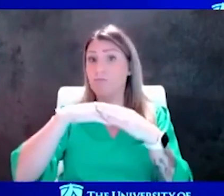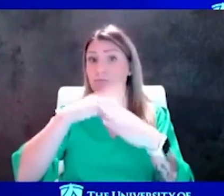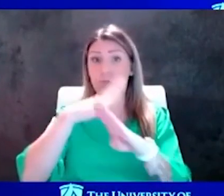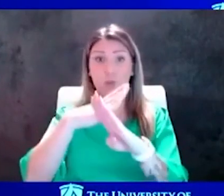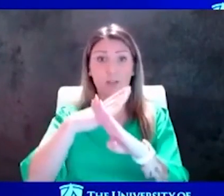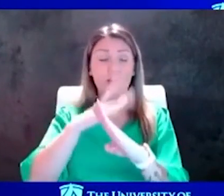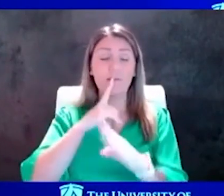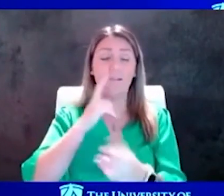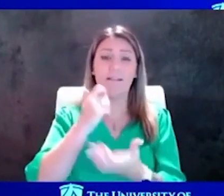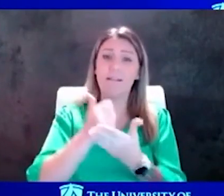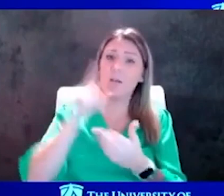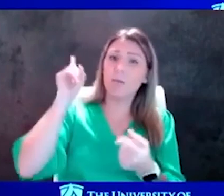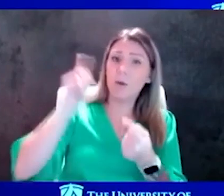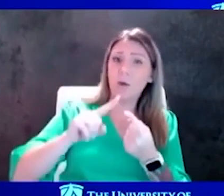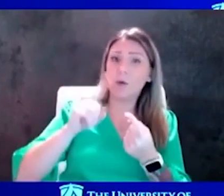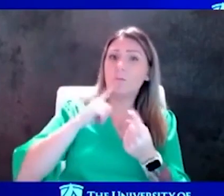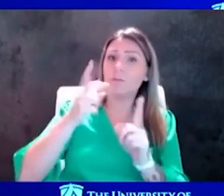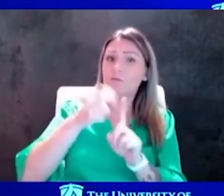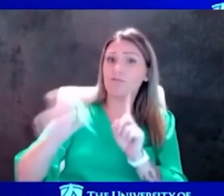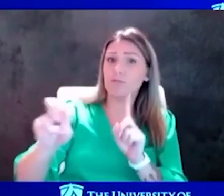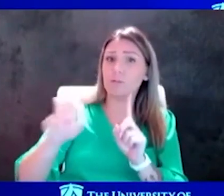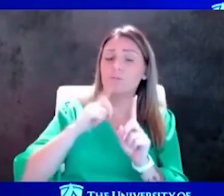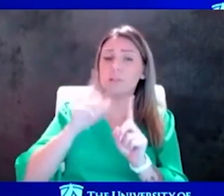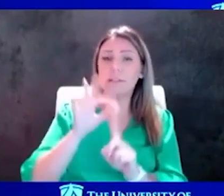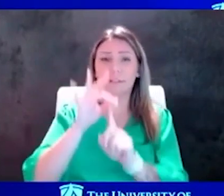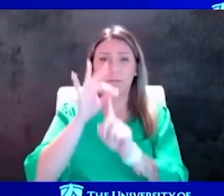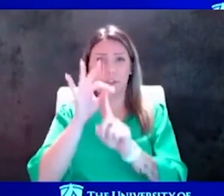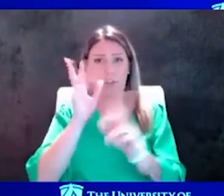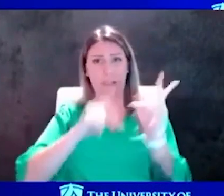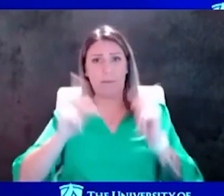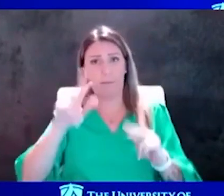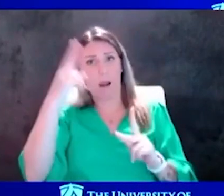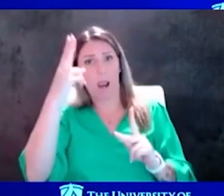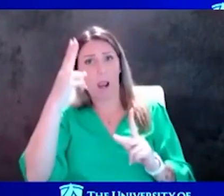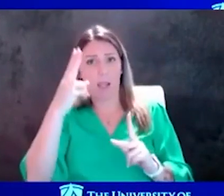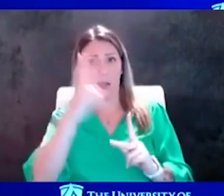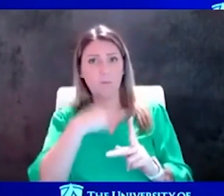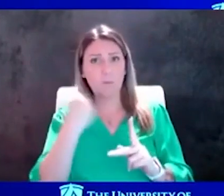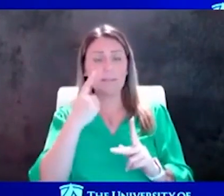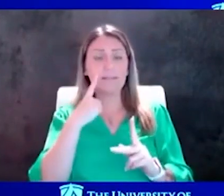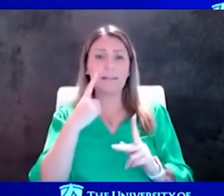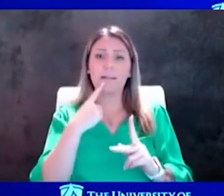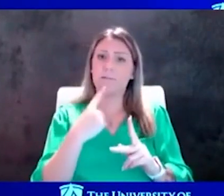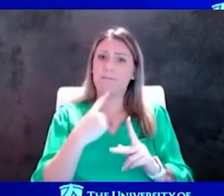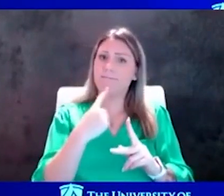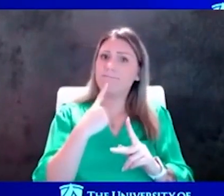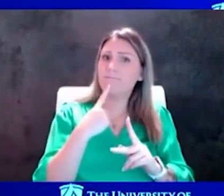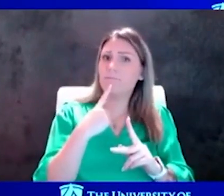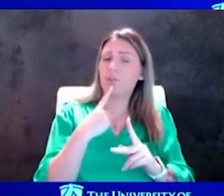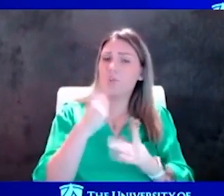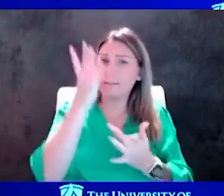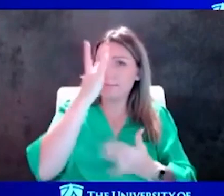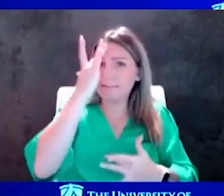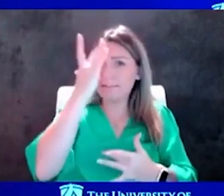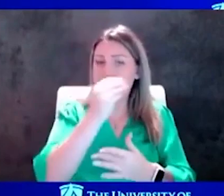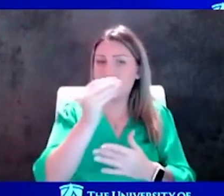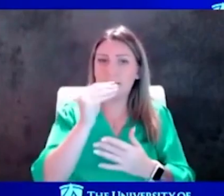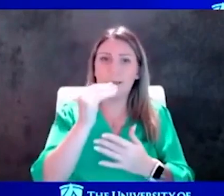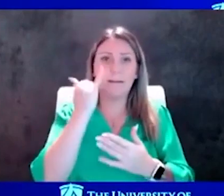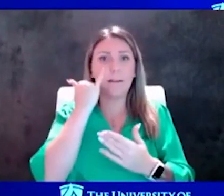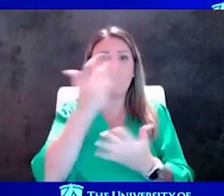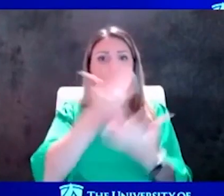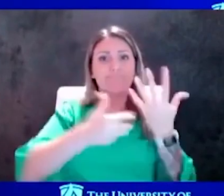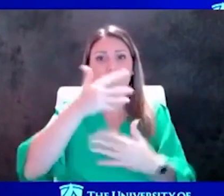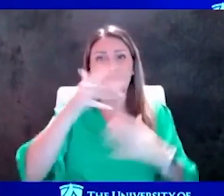of transmitting it, especially to those people that are higher risk of severe disease, if you are meeting with family and doing things